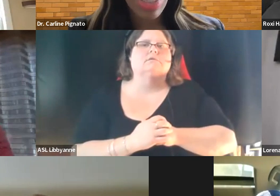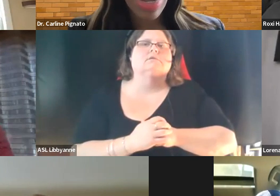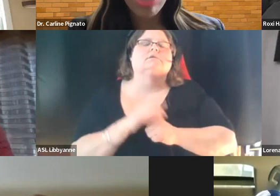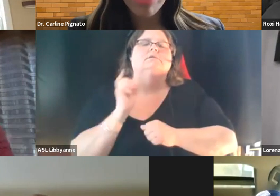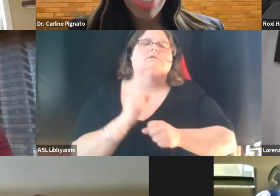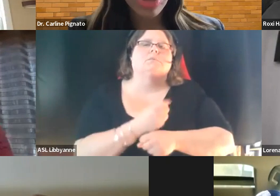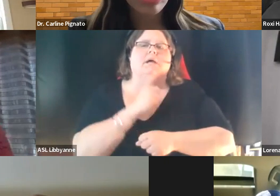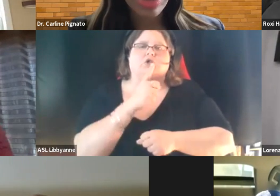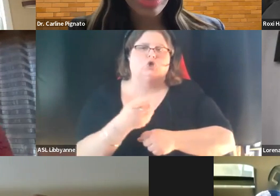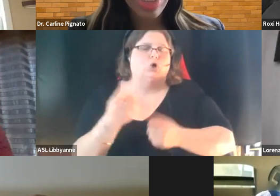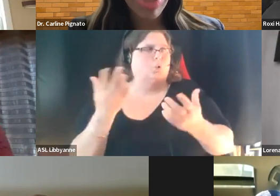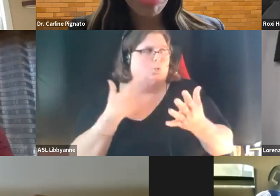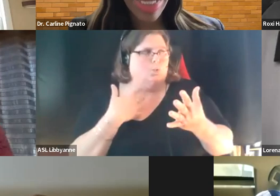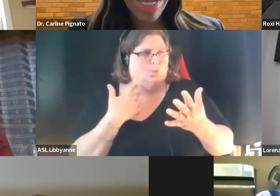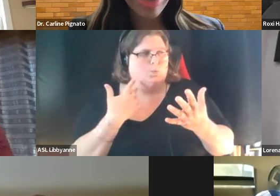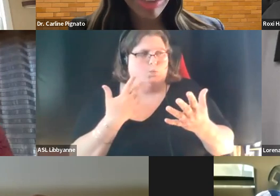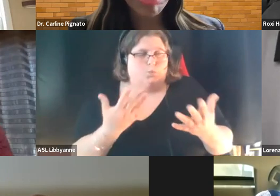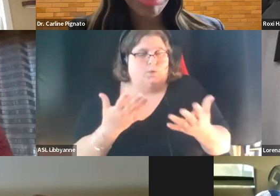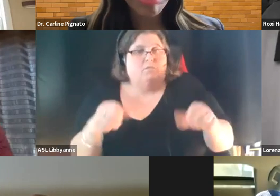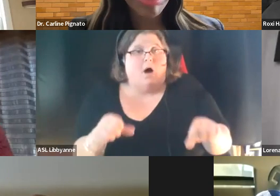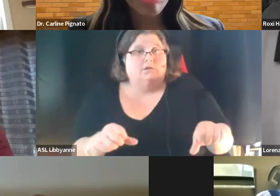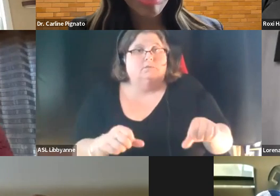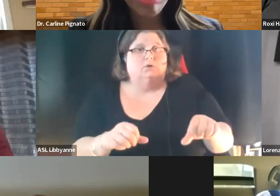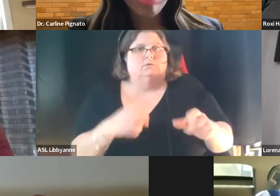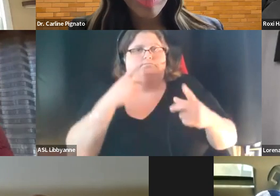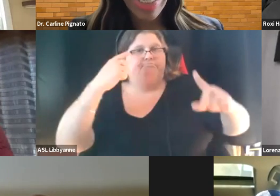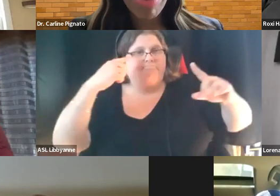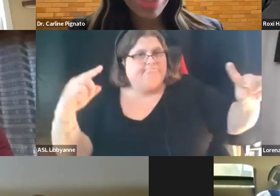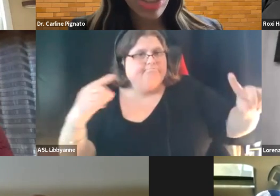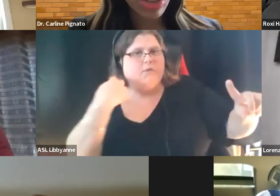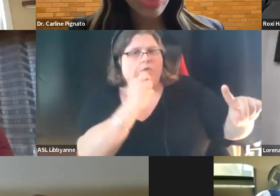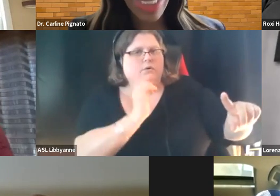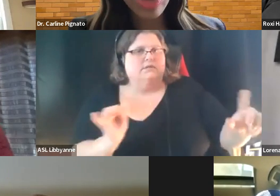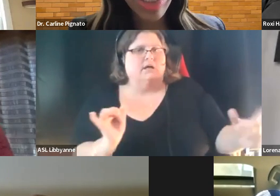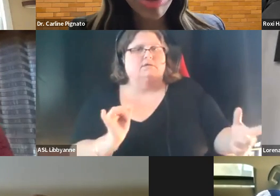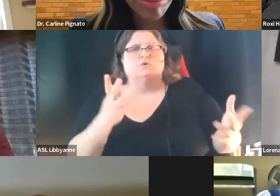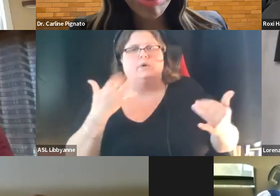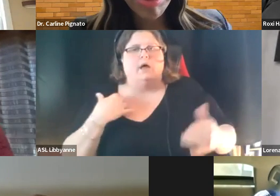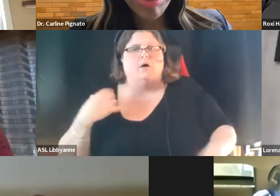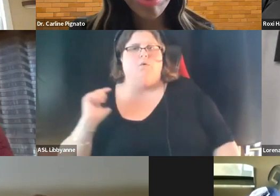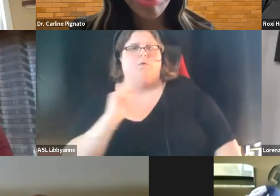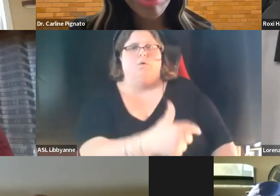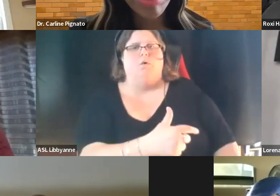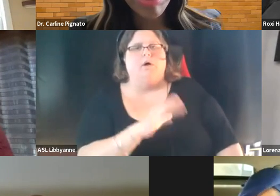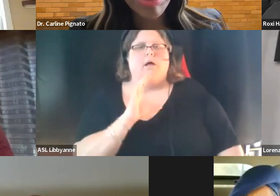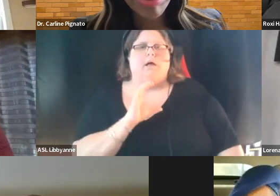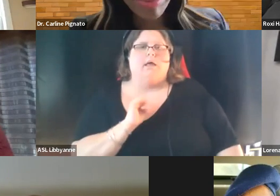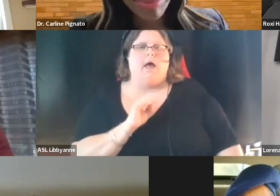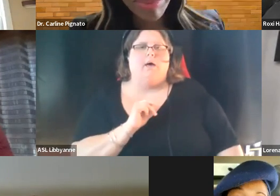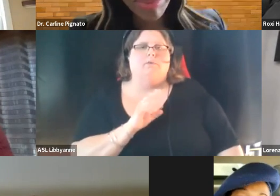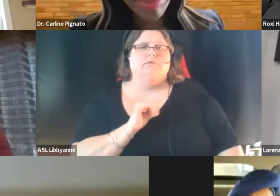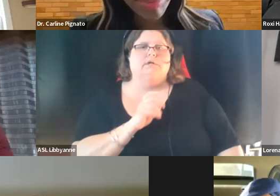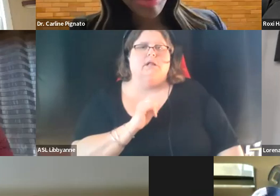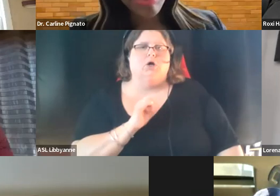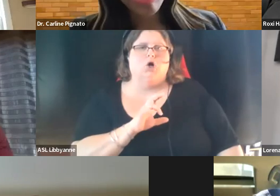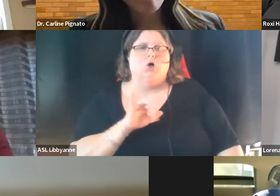possible out of every student in BPS. And I'll pass it on to you, Counselor. Yes, thank you, thank